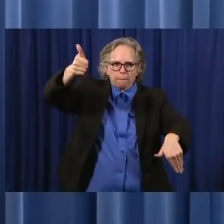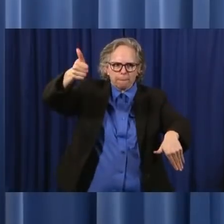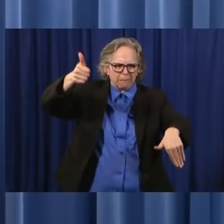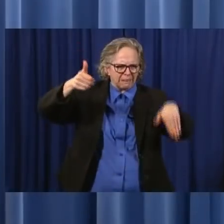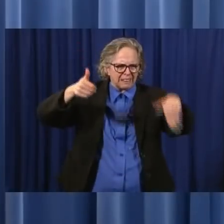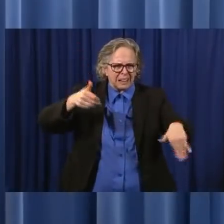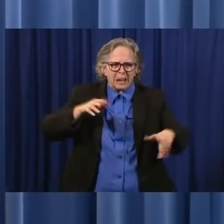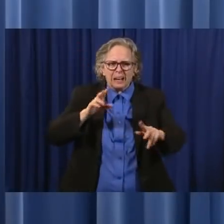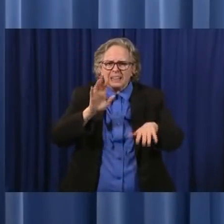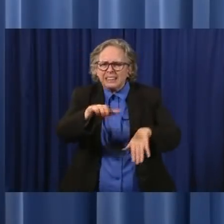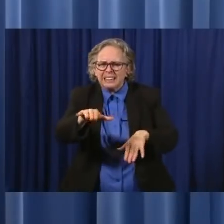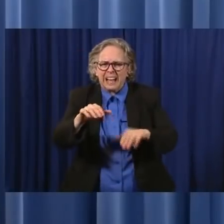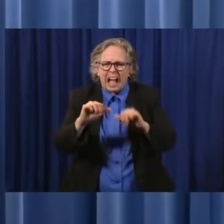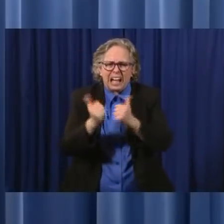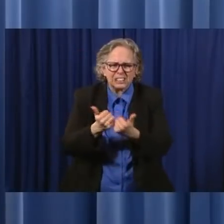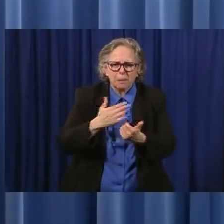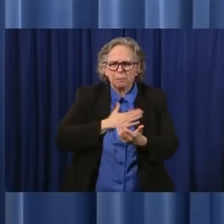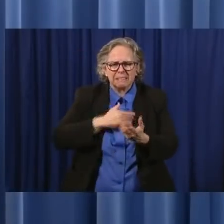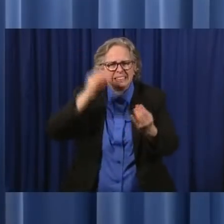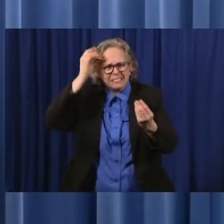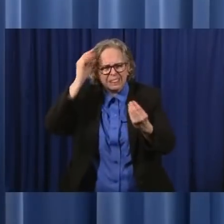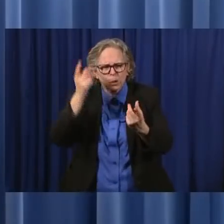cut, see where they can,